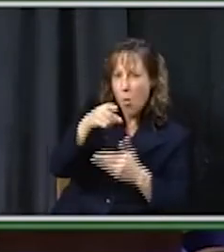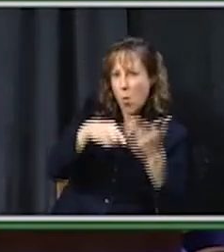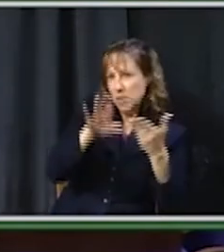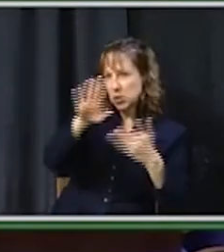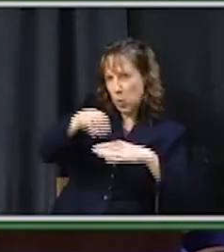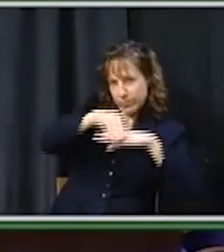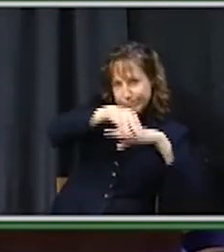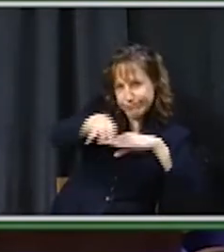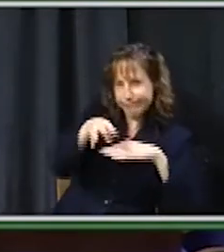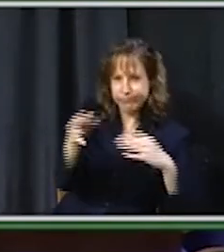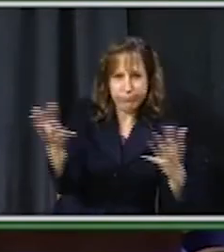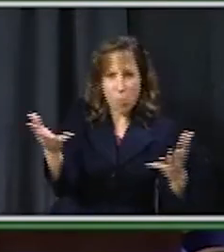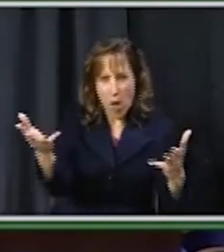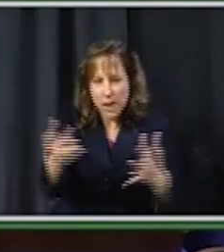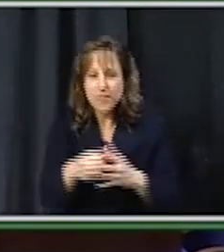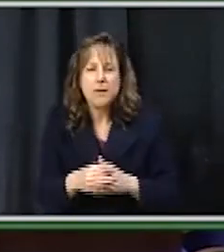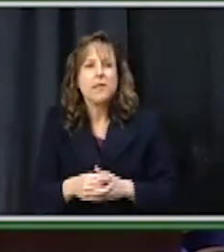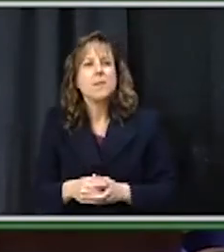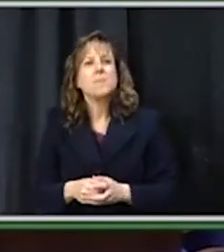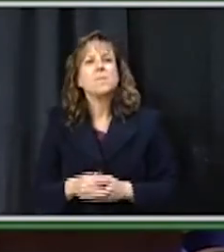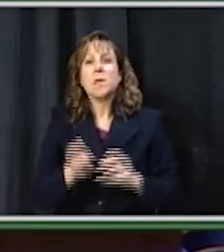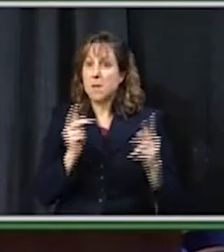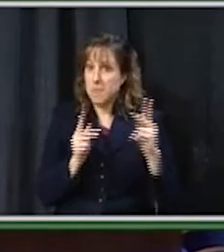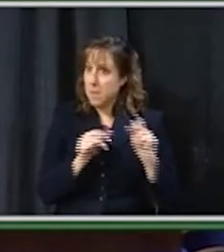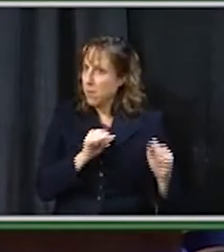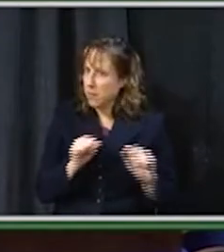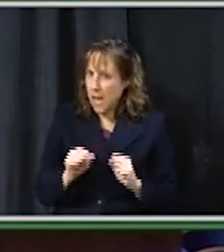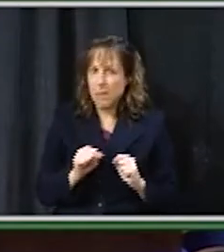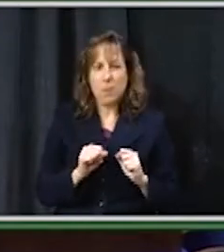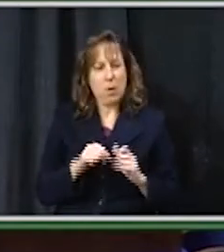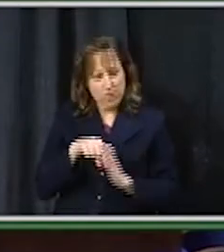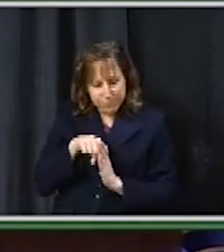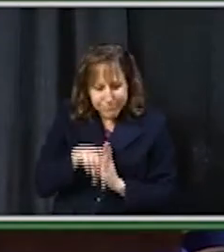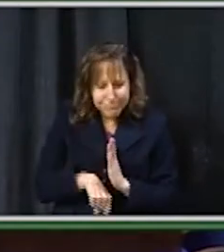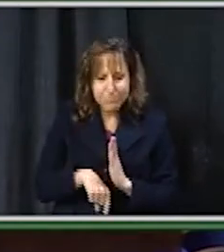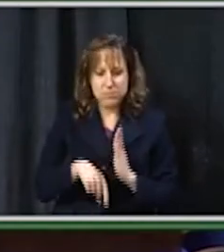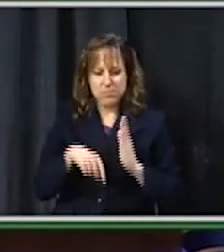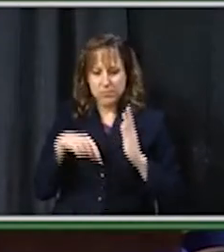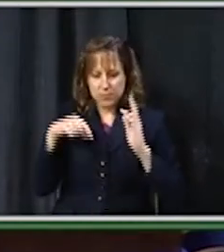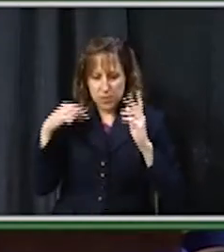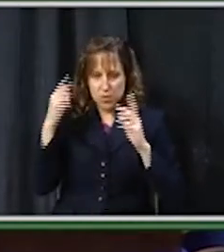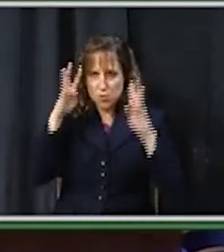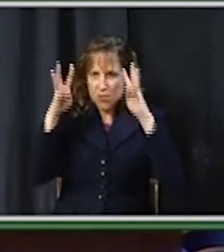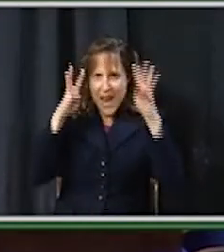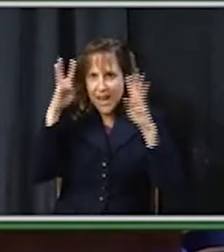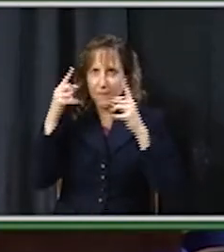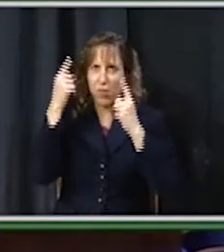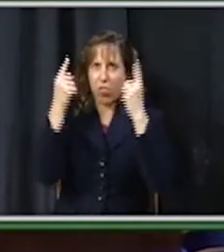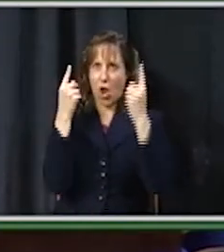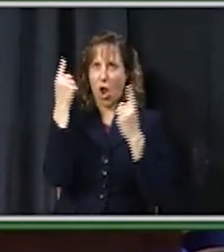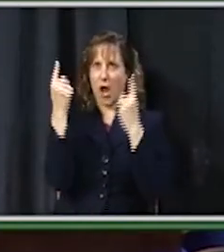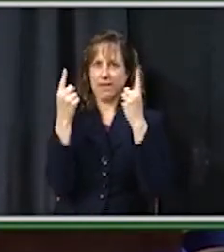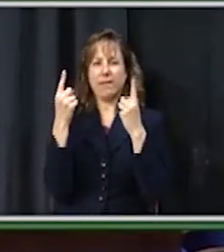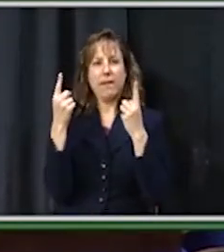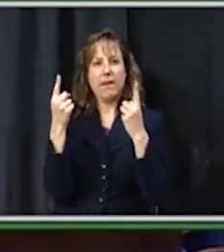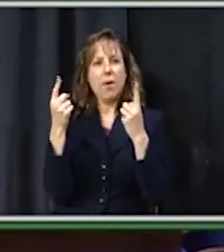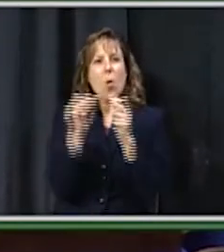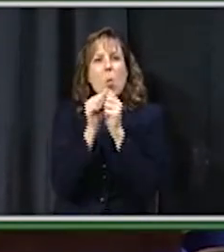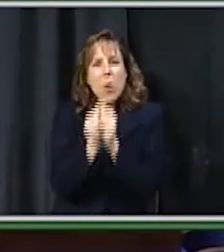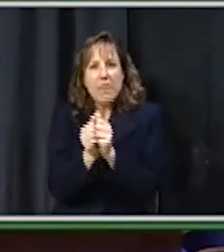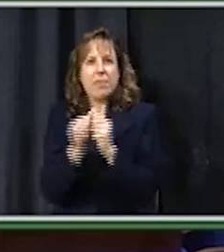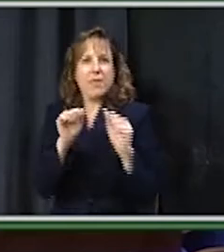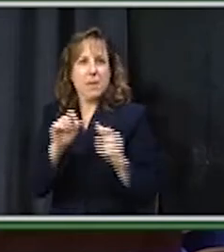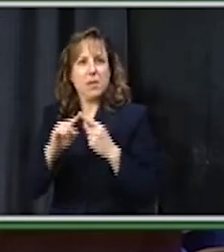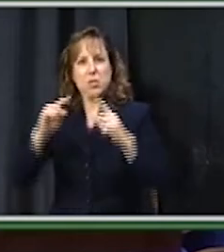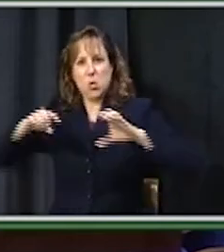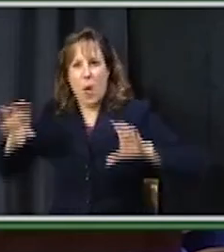leave." People capable of rigorous, critical, and creative thought, coupled with the power and ability to act,